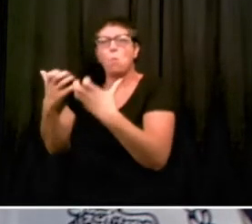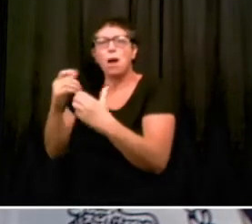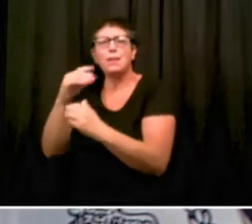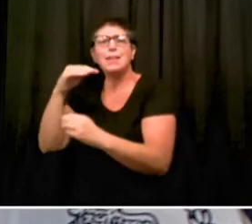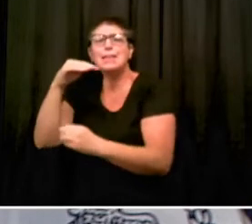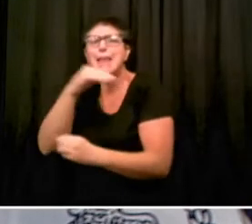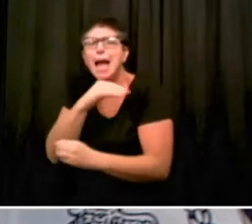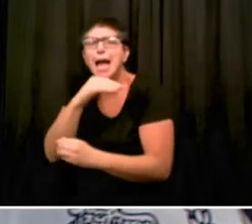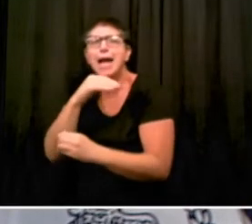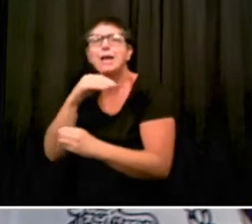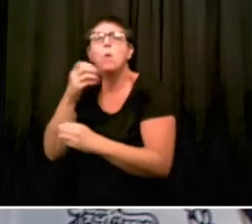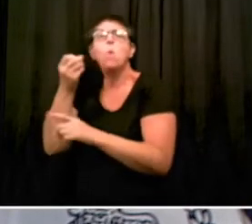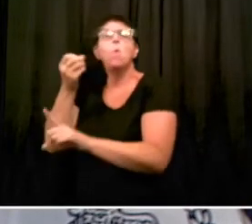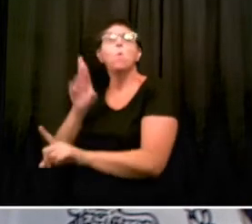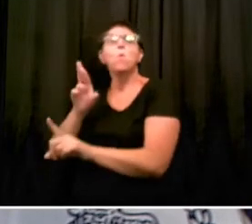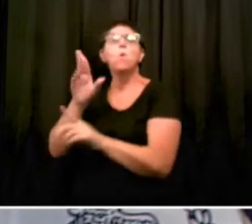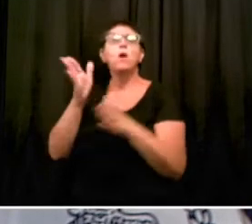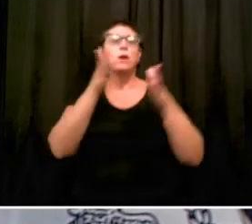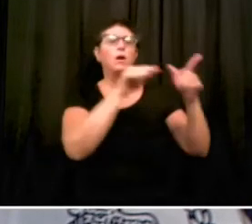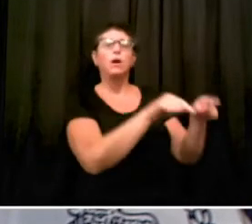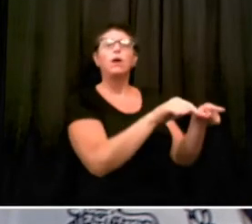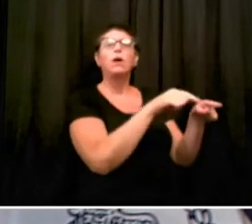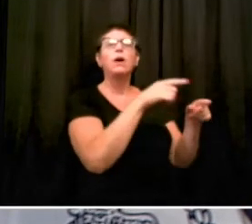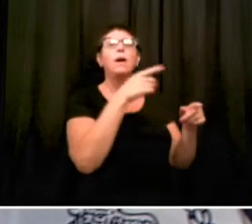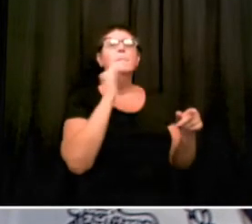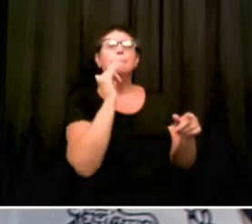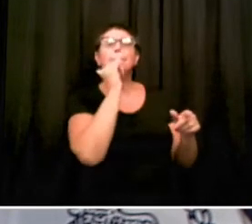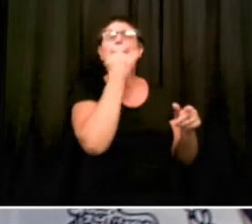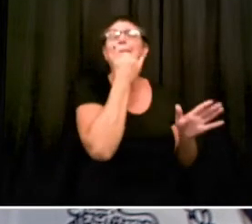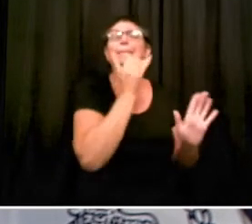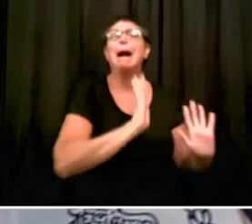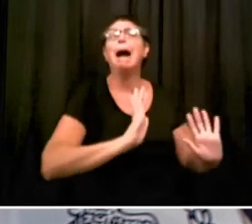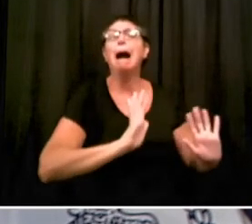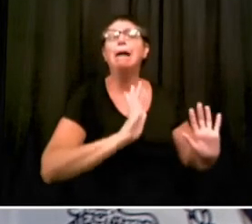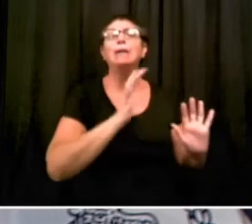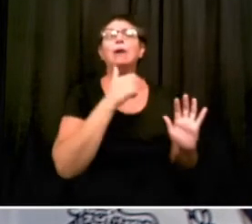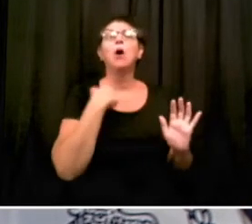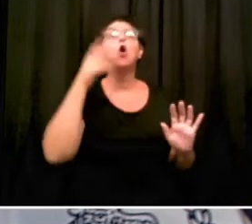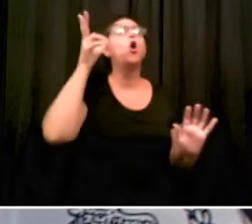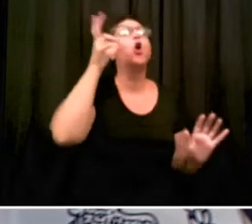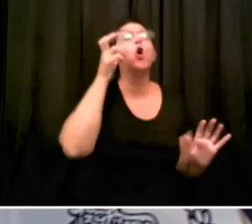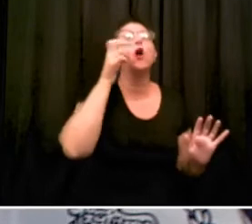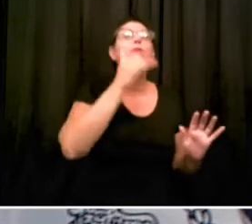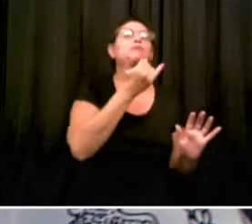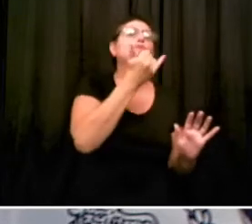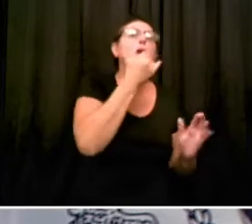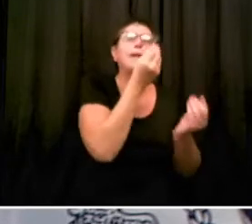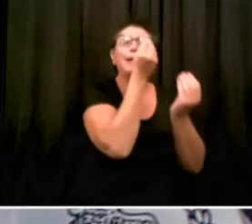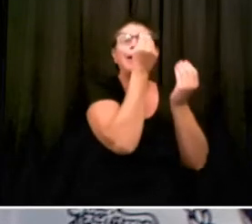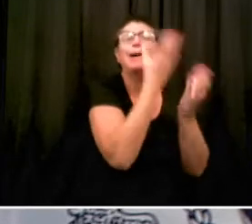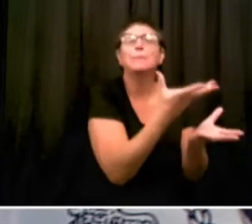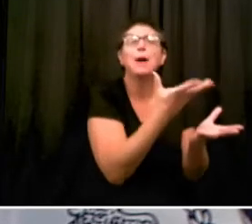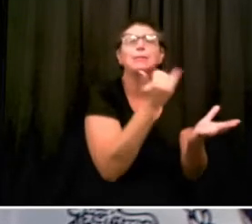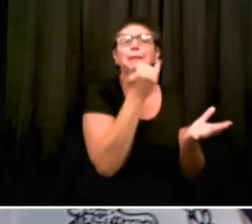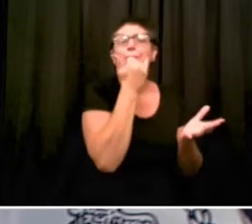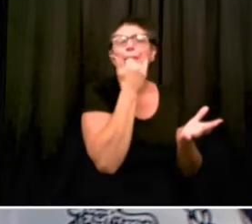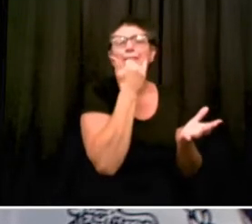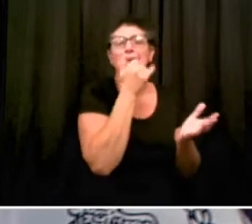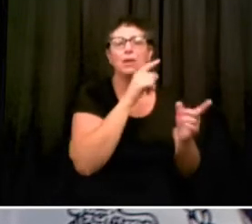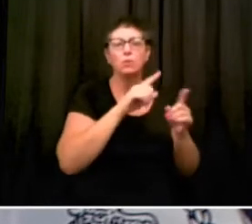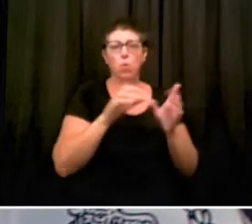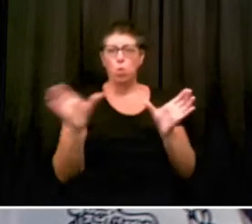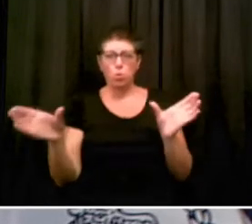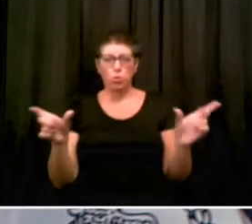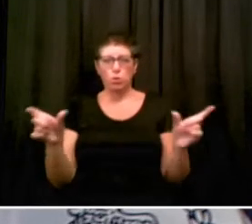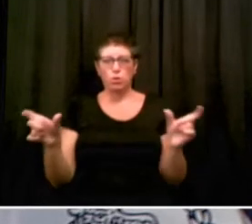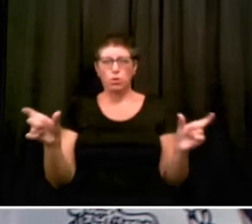accurate. It's not the same thing as choosing to lie in an official proceeding. So I do think there's a line there we have to be mindful of. I